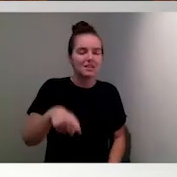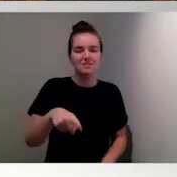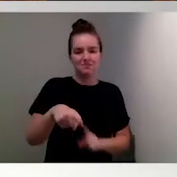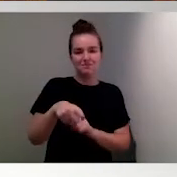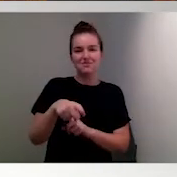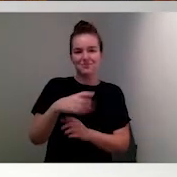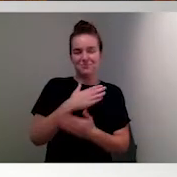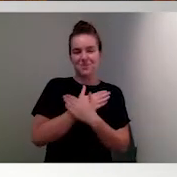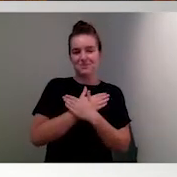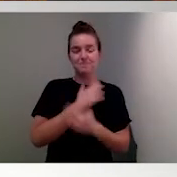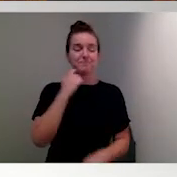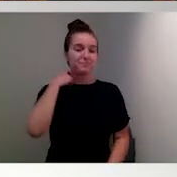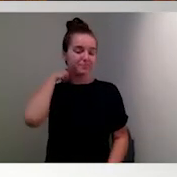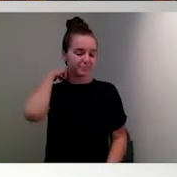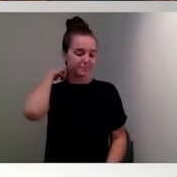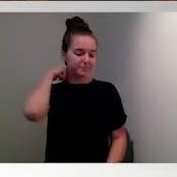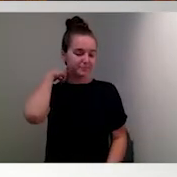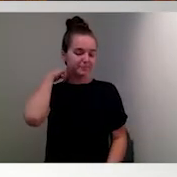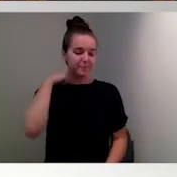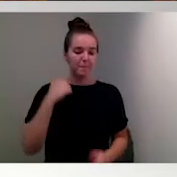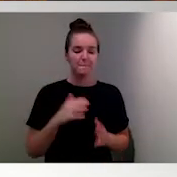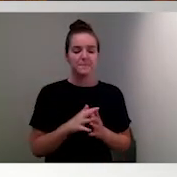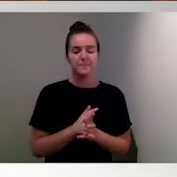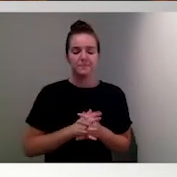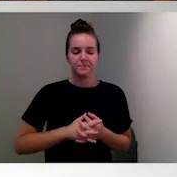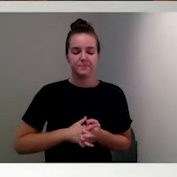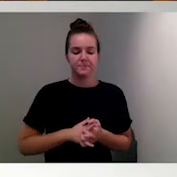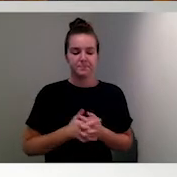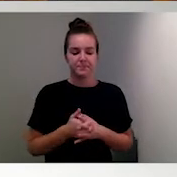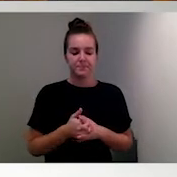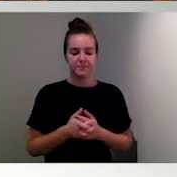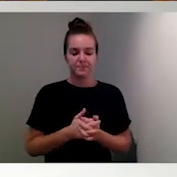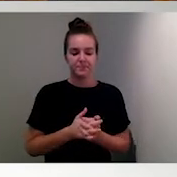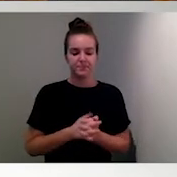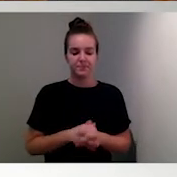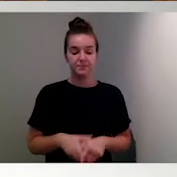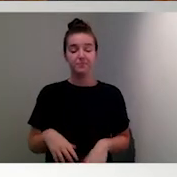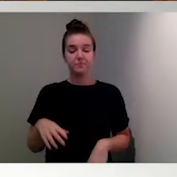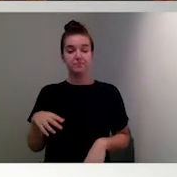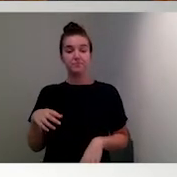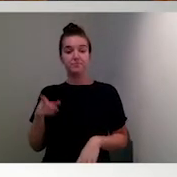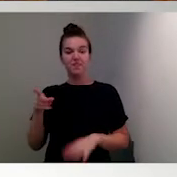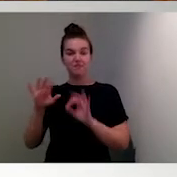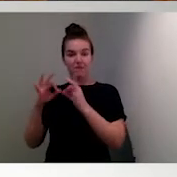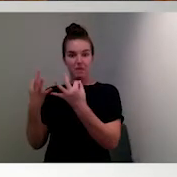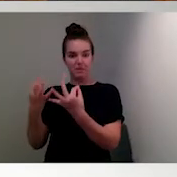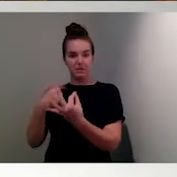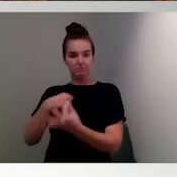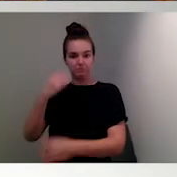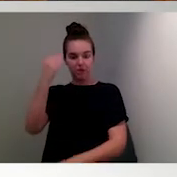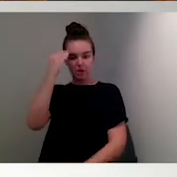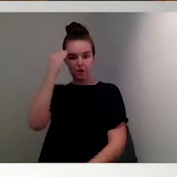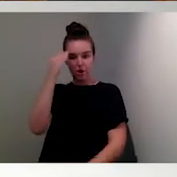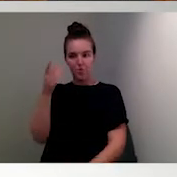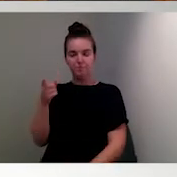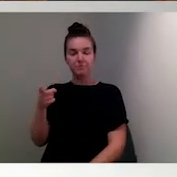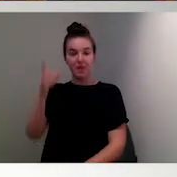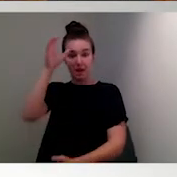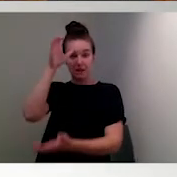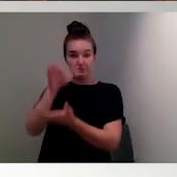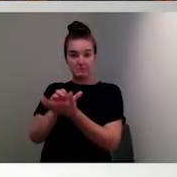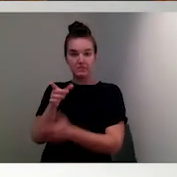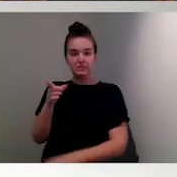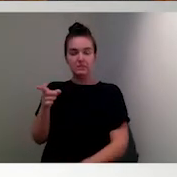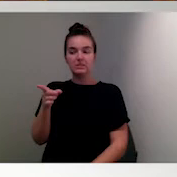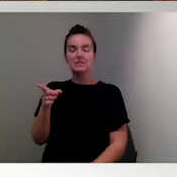Even companies, I have a family where he's on a year-long remote trip, which